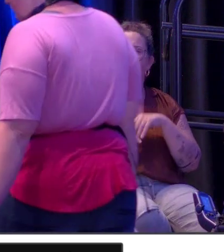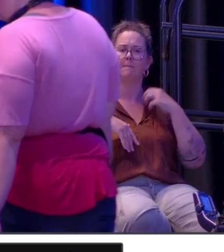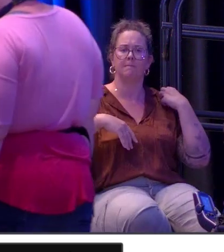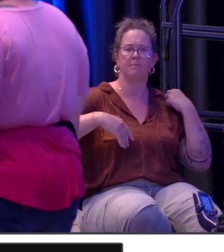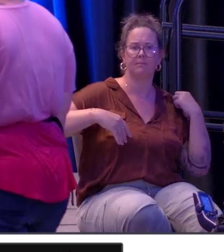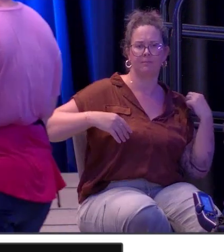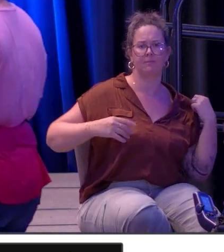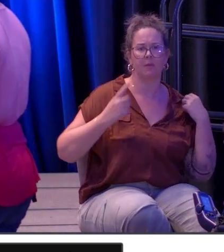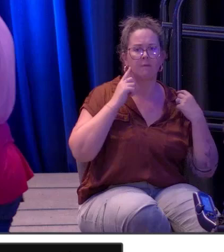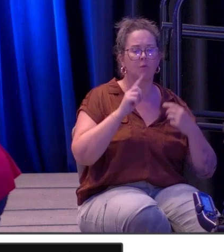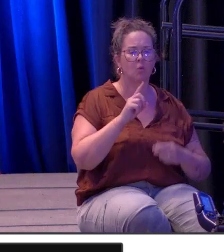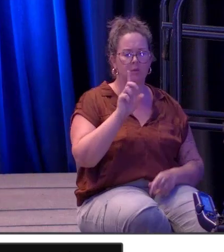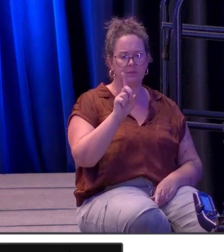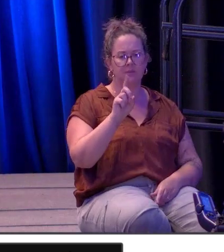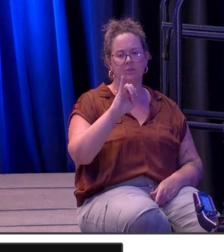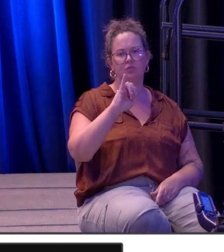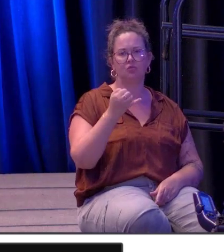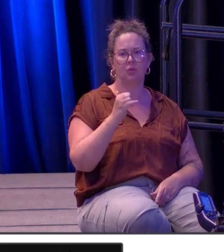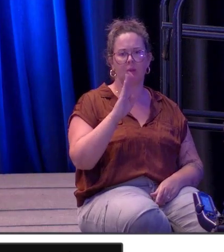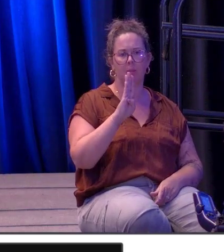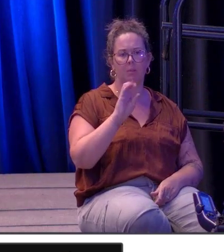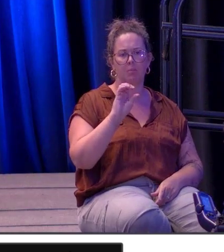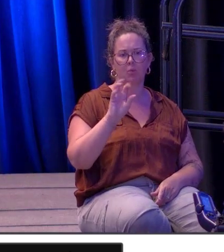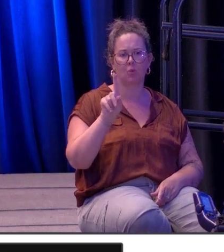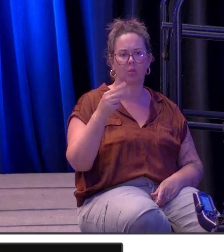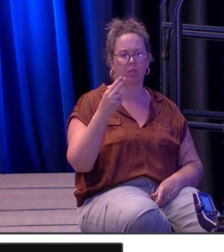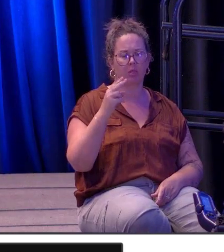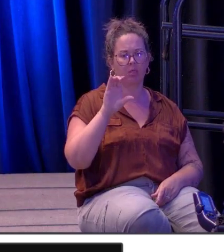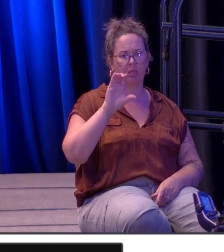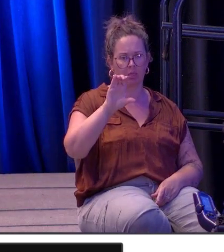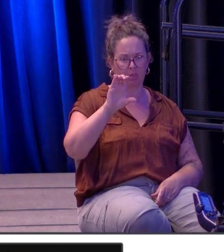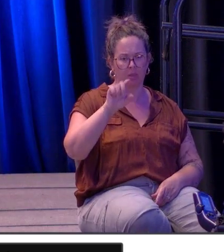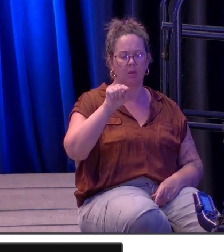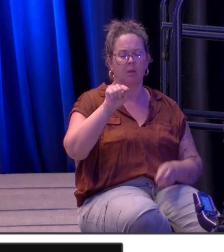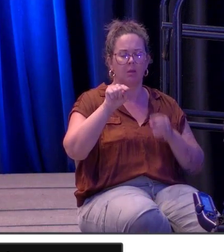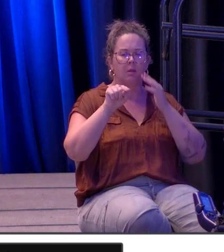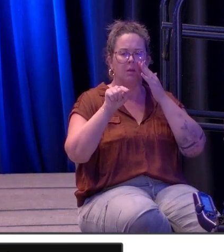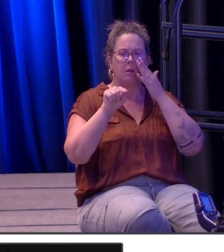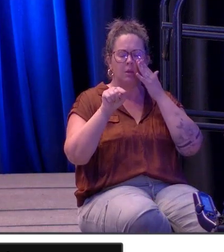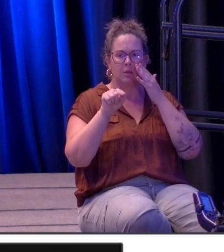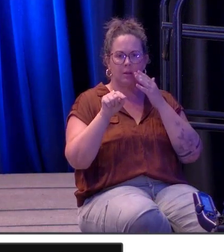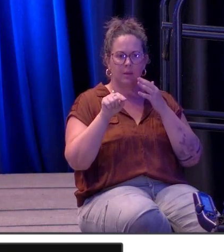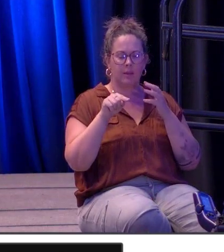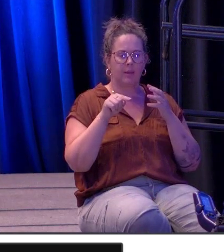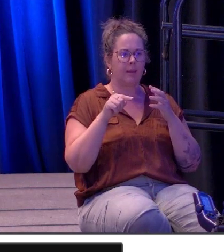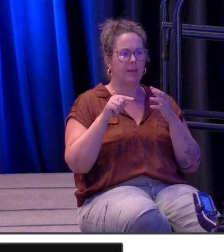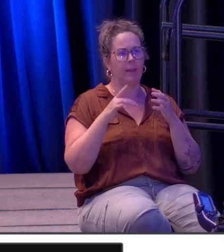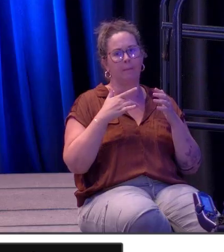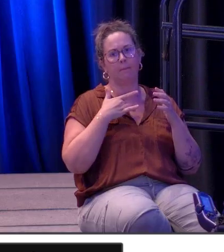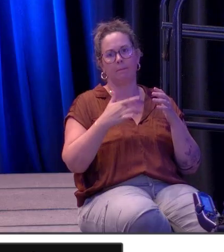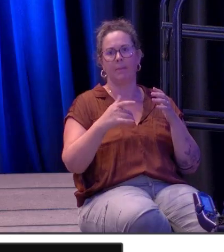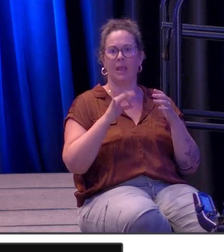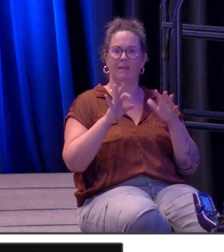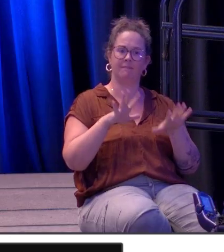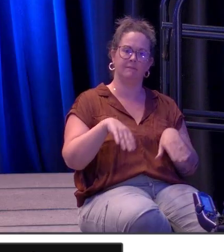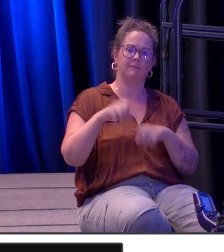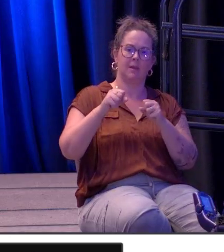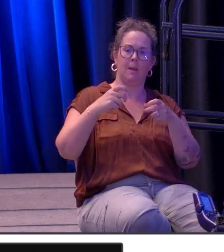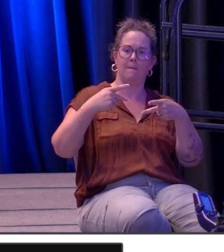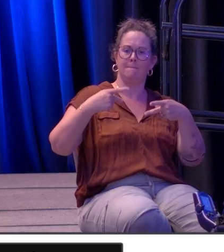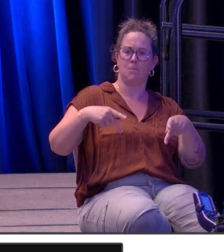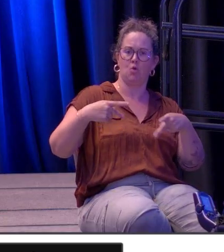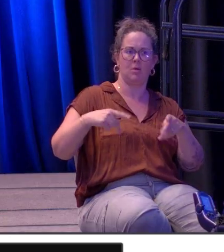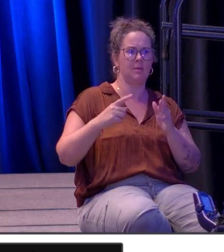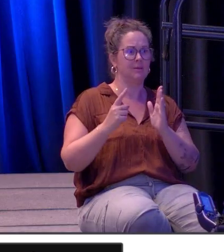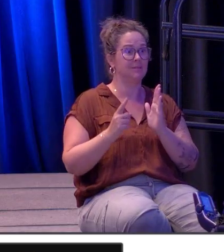zone, we thought about a lot of the times when we plan a party, You know, sometimes people, the music is